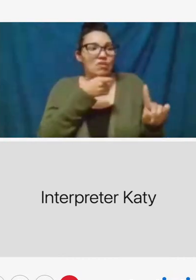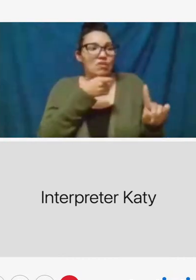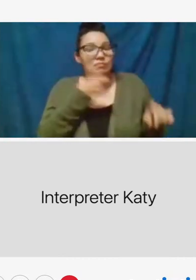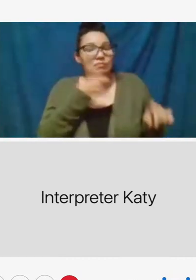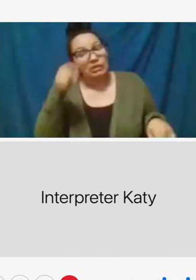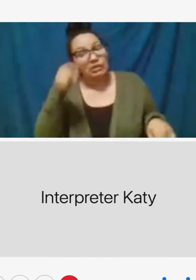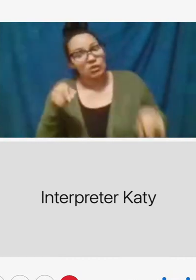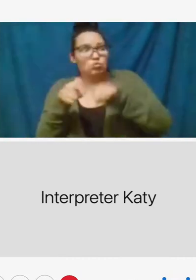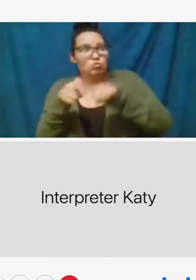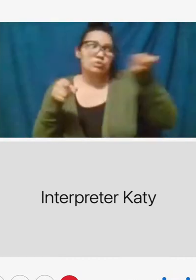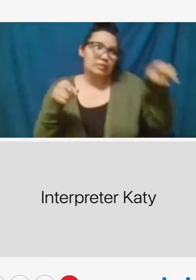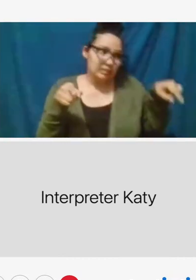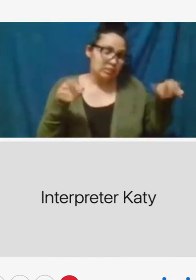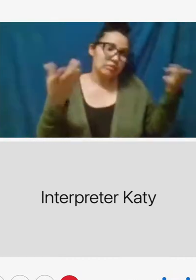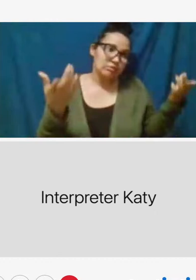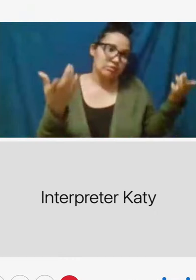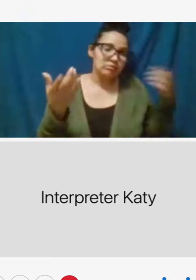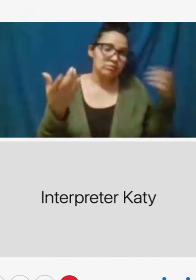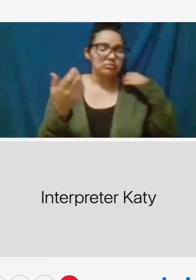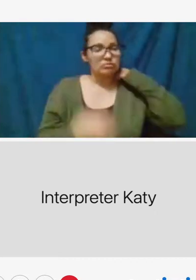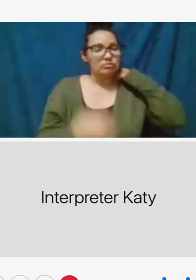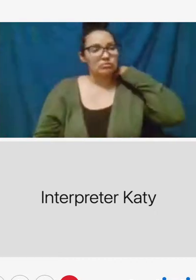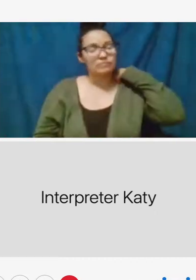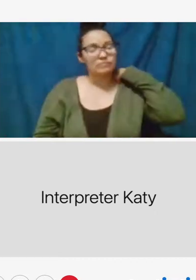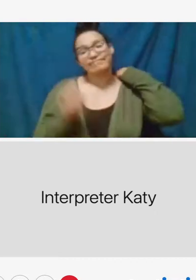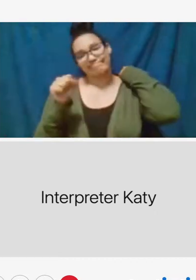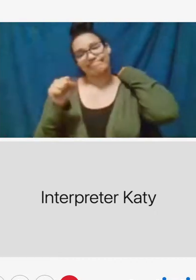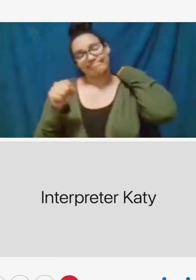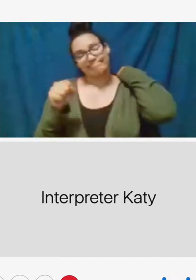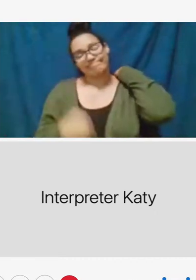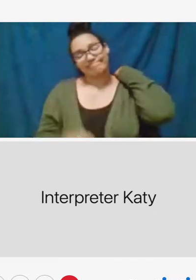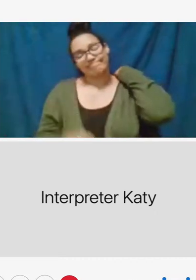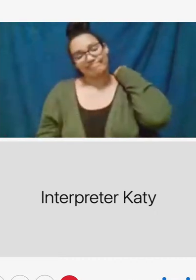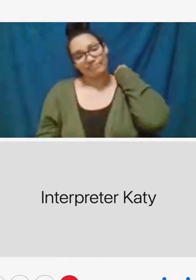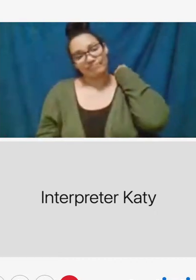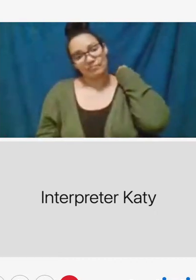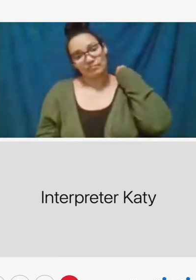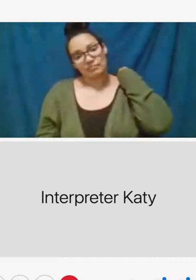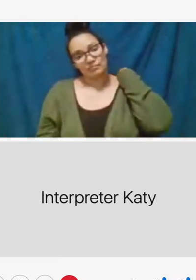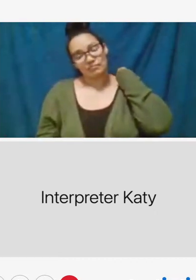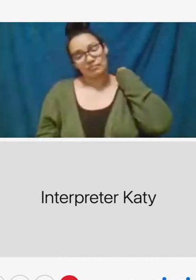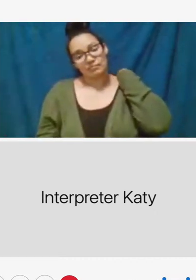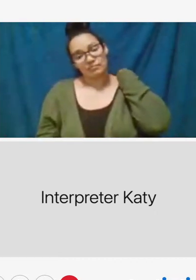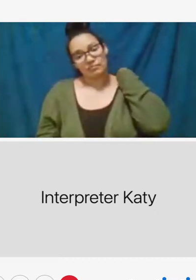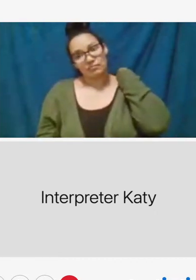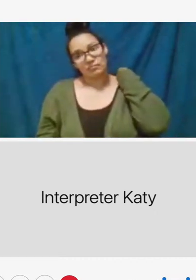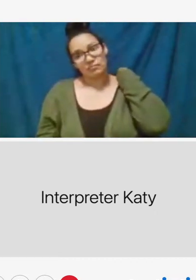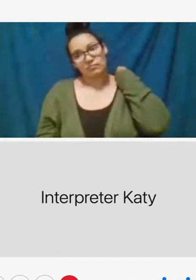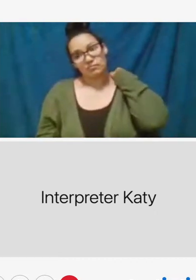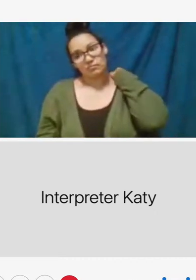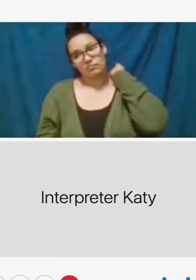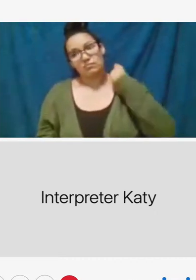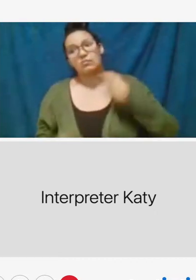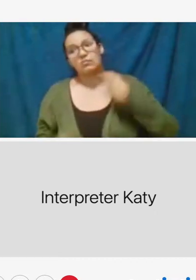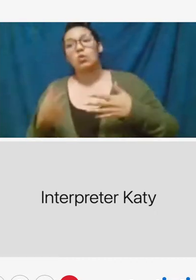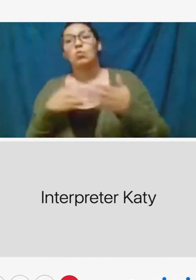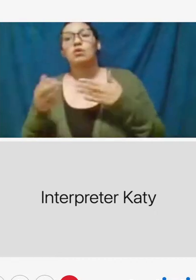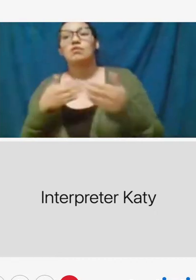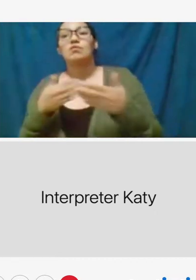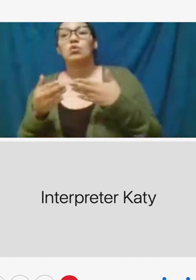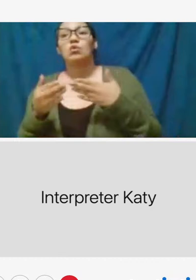so yeah yes well whatever recommendation options we provide the bo will be what's